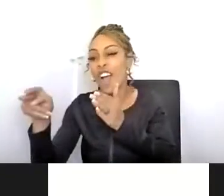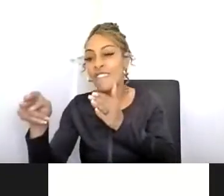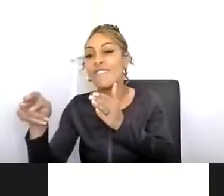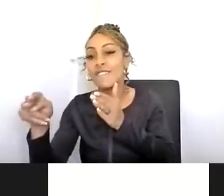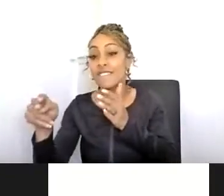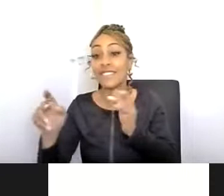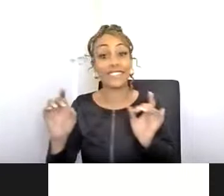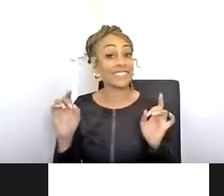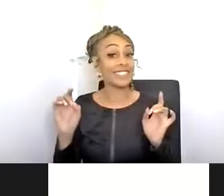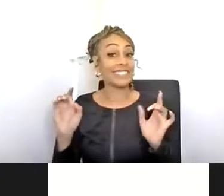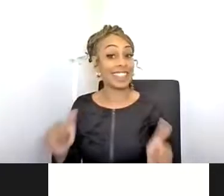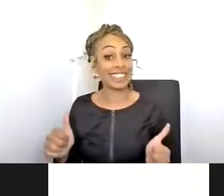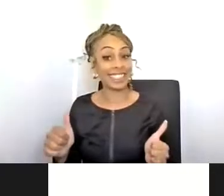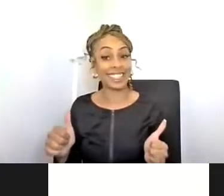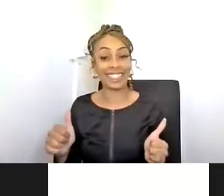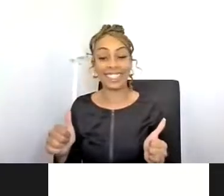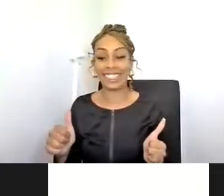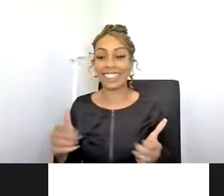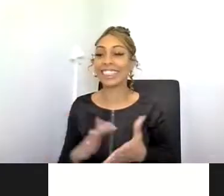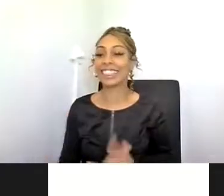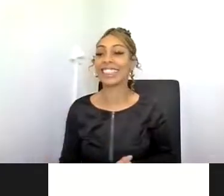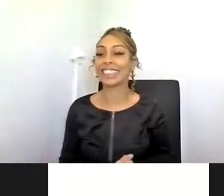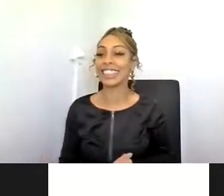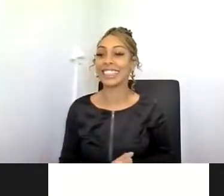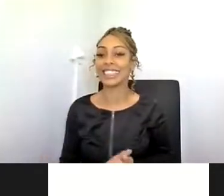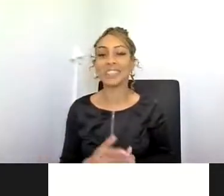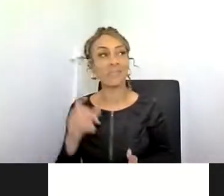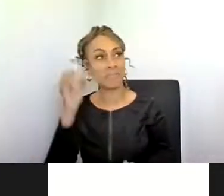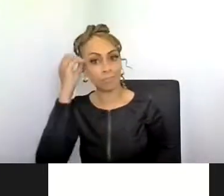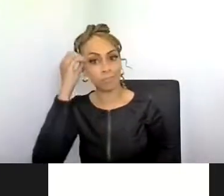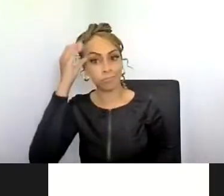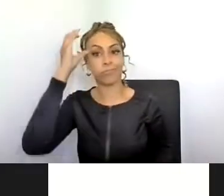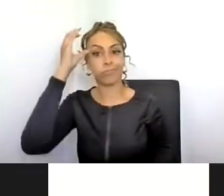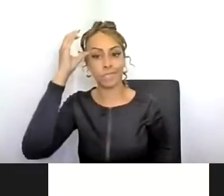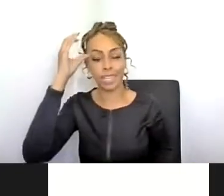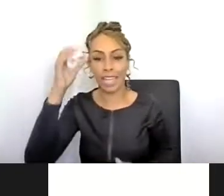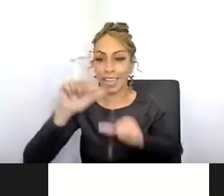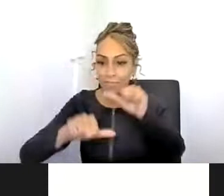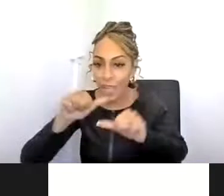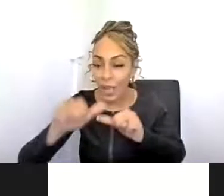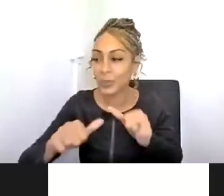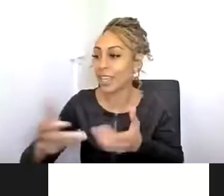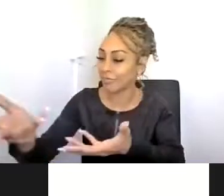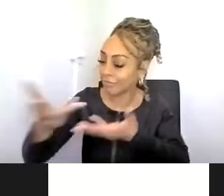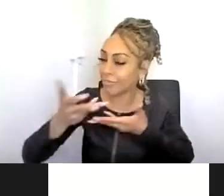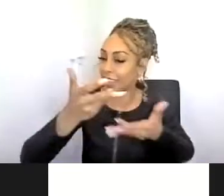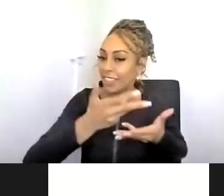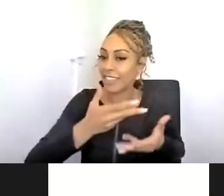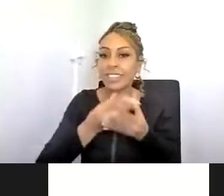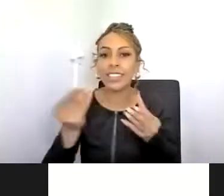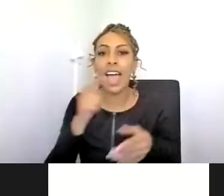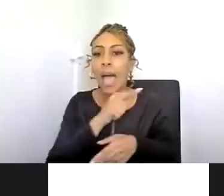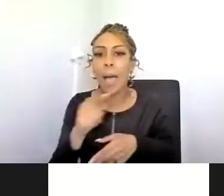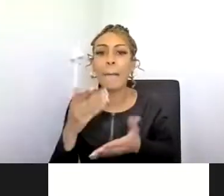But that's it, basically. It was quite a intuitive process, I would say. The artists, for some of them, it was